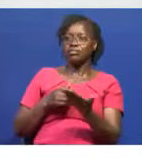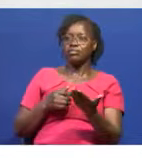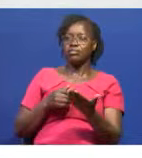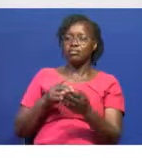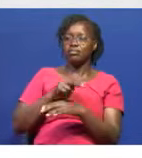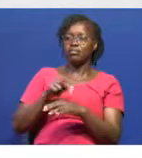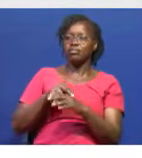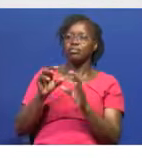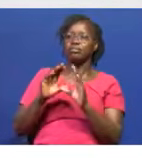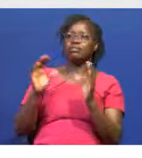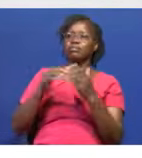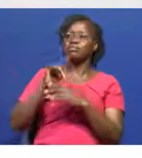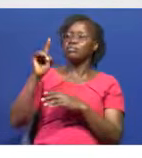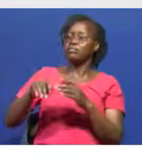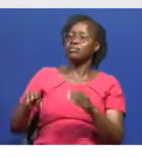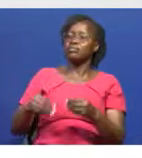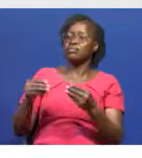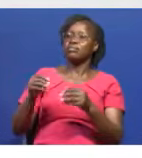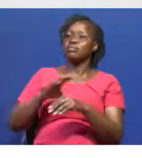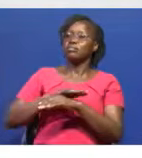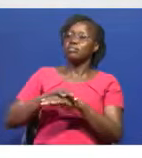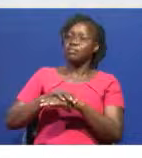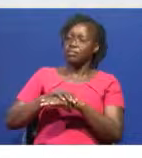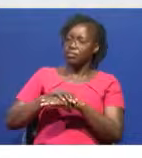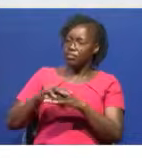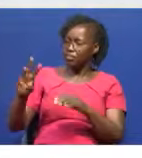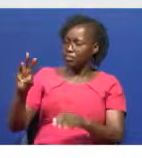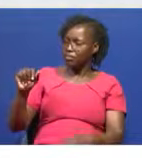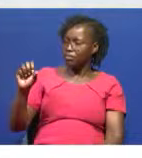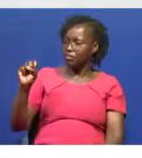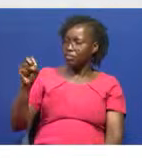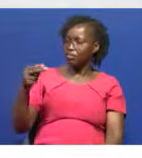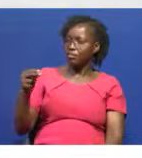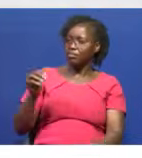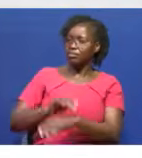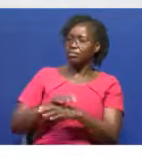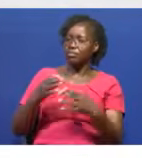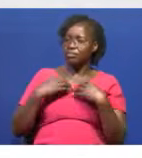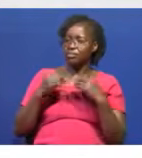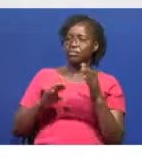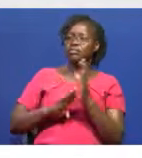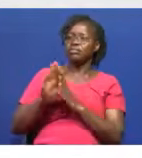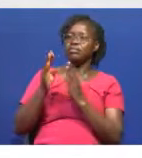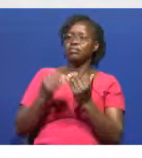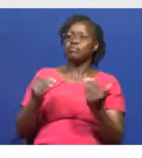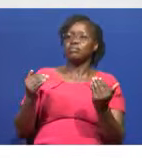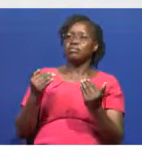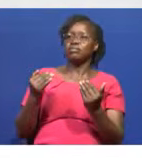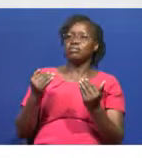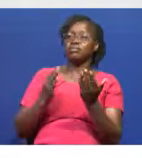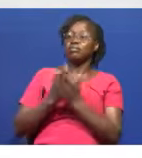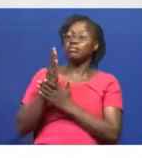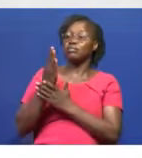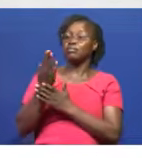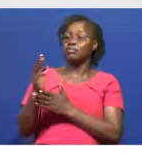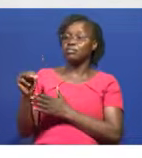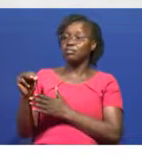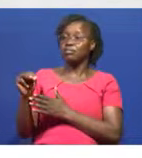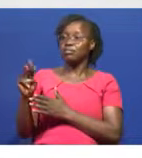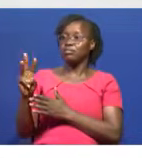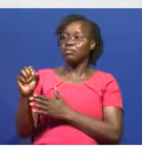of the nations of the world must provide WASH for their children for proper health and proper development of the children as one of the rights. So